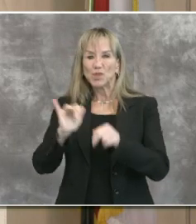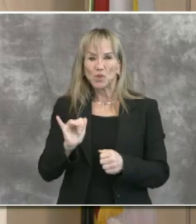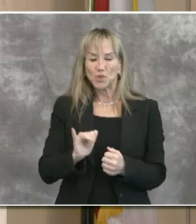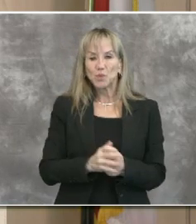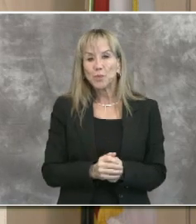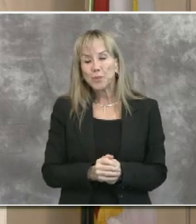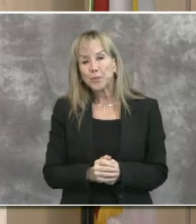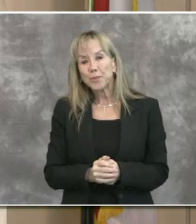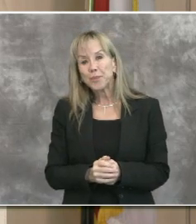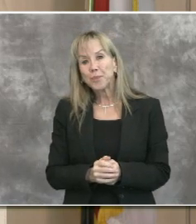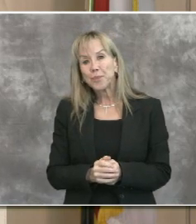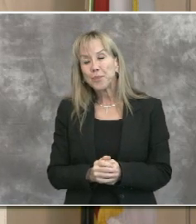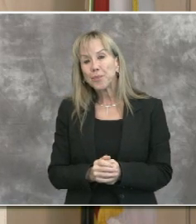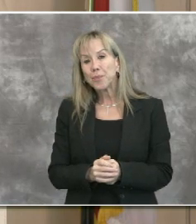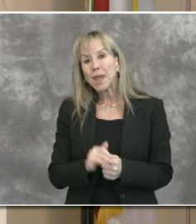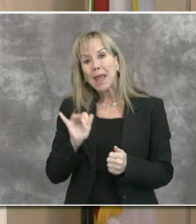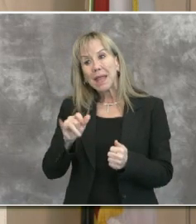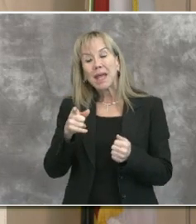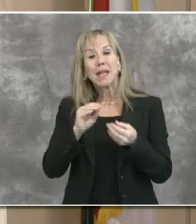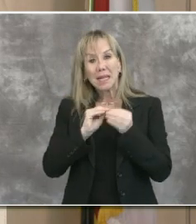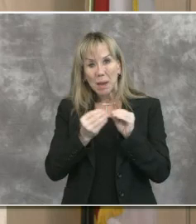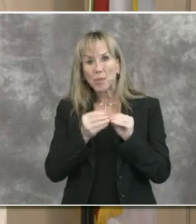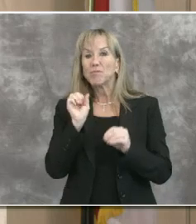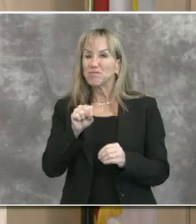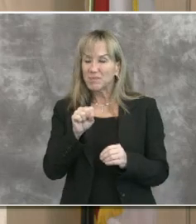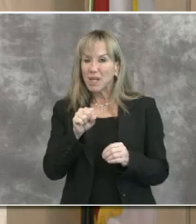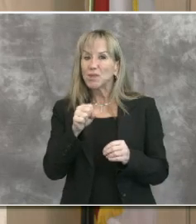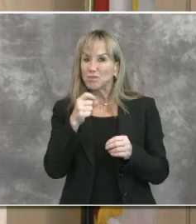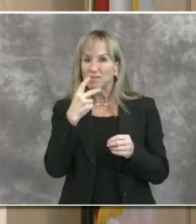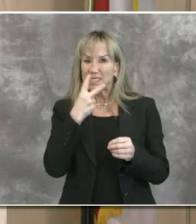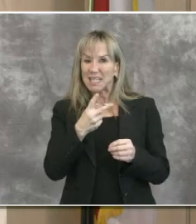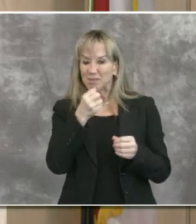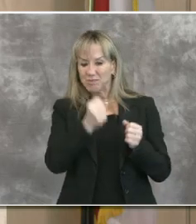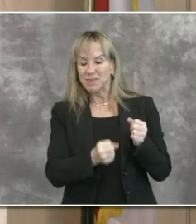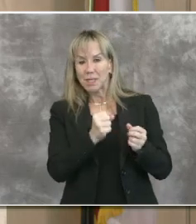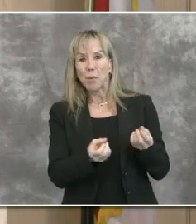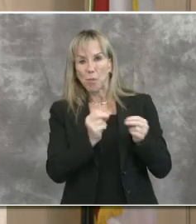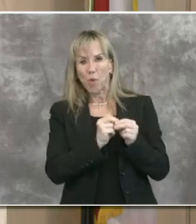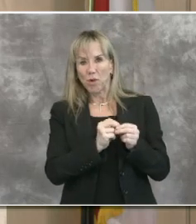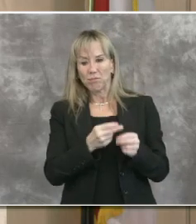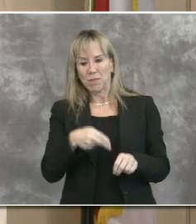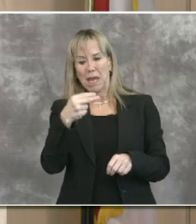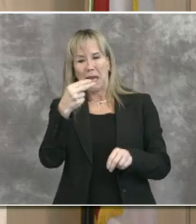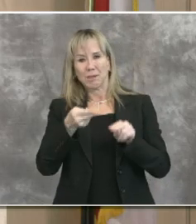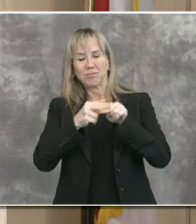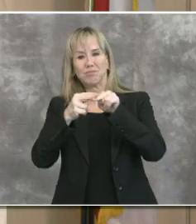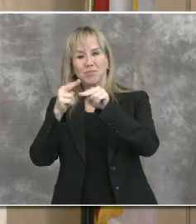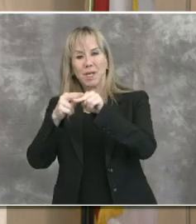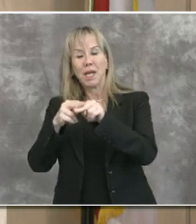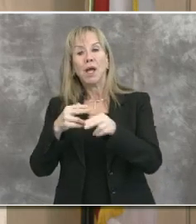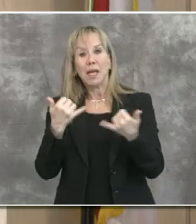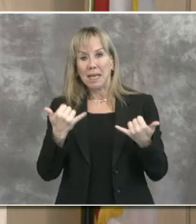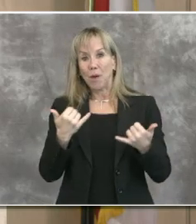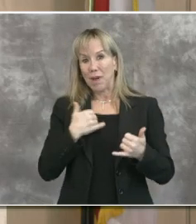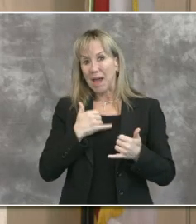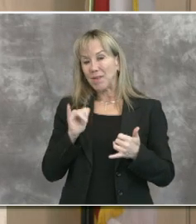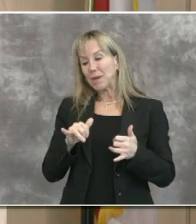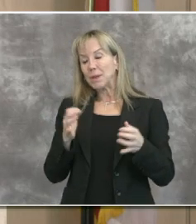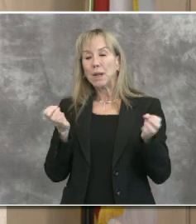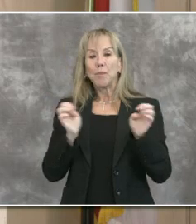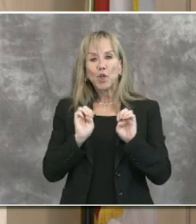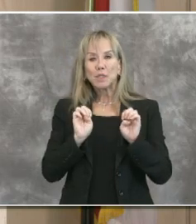So the numbers are higher there. We have a system in place in our emergency